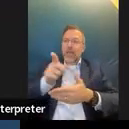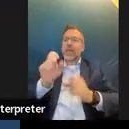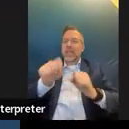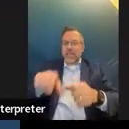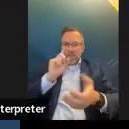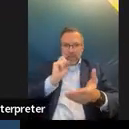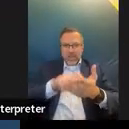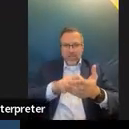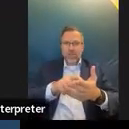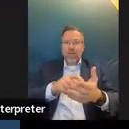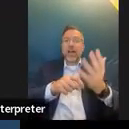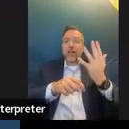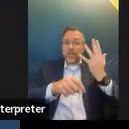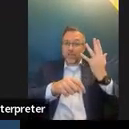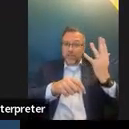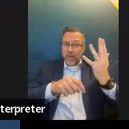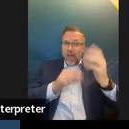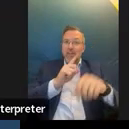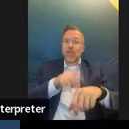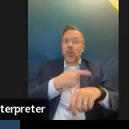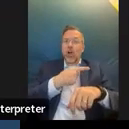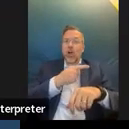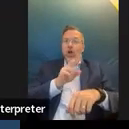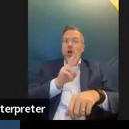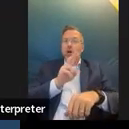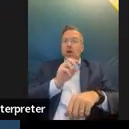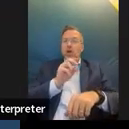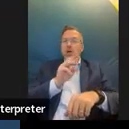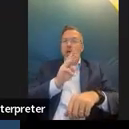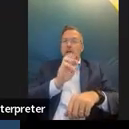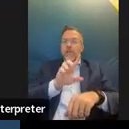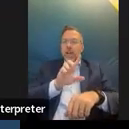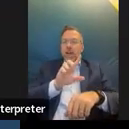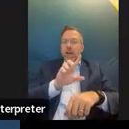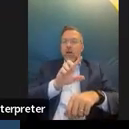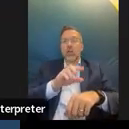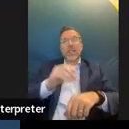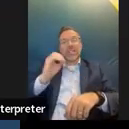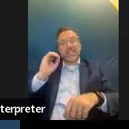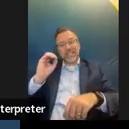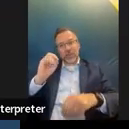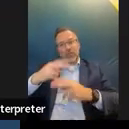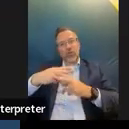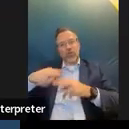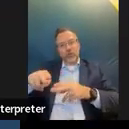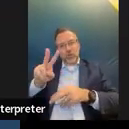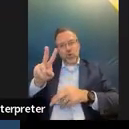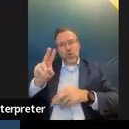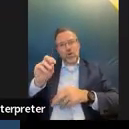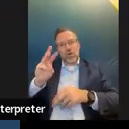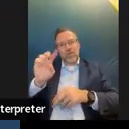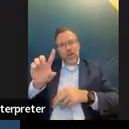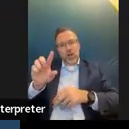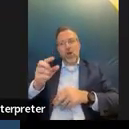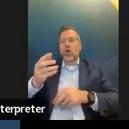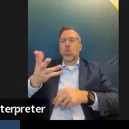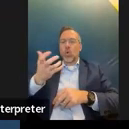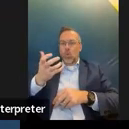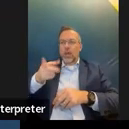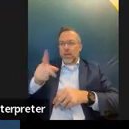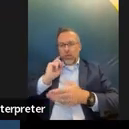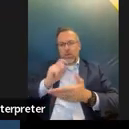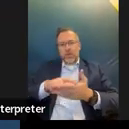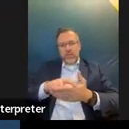vowel sounds and zero short vowel sounds, and we want him to identify five short vowel sounds. Stanley